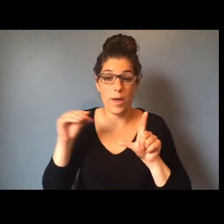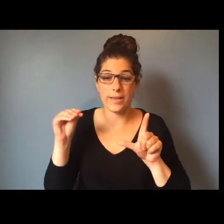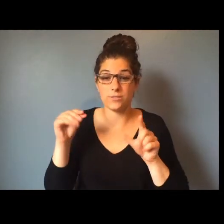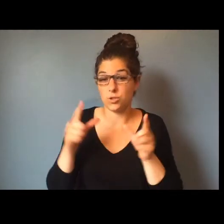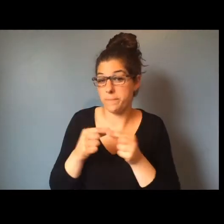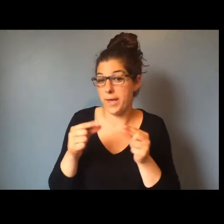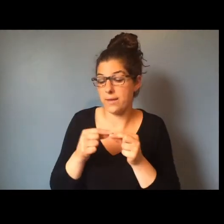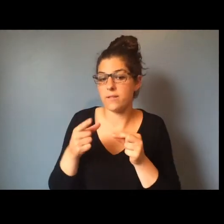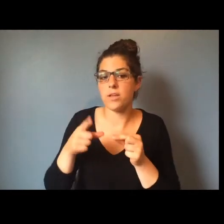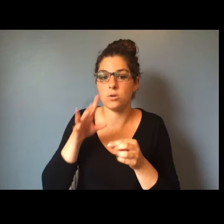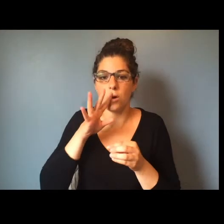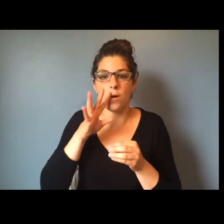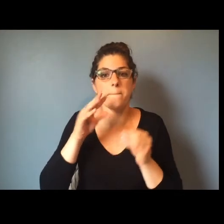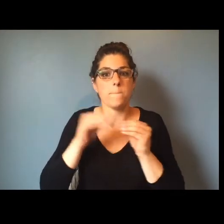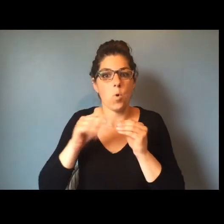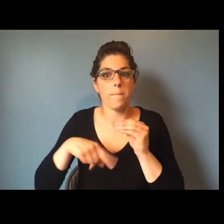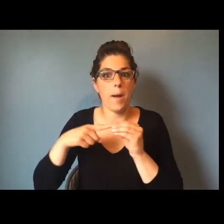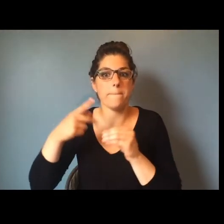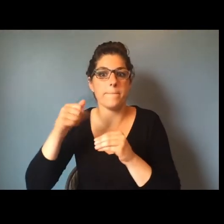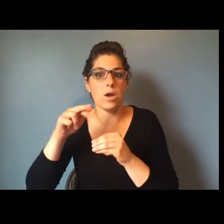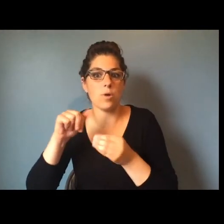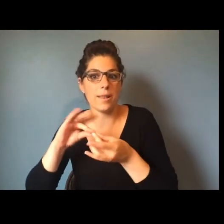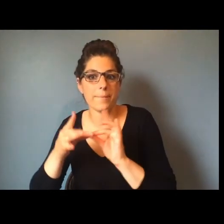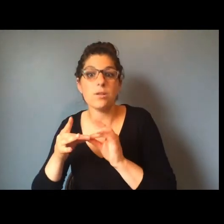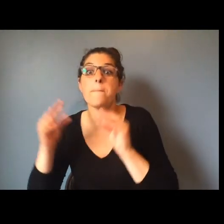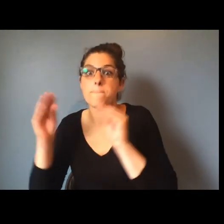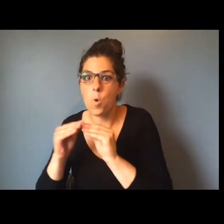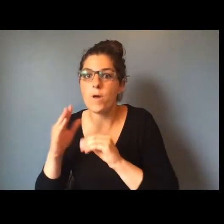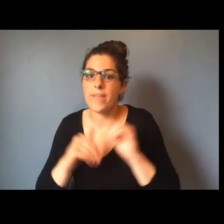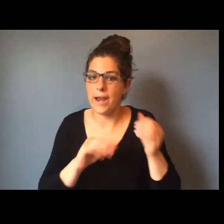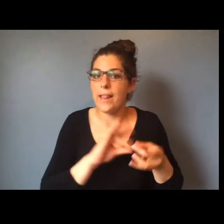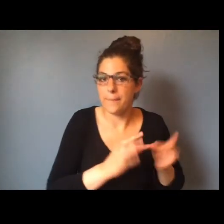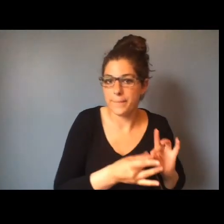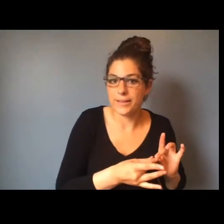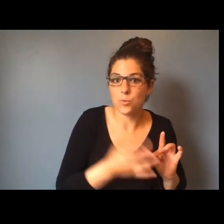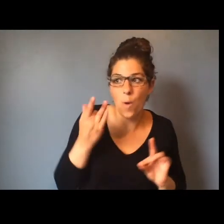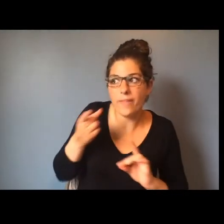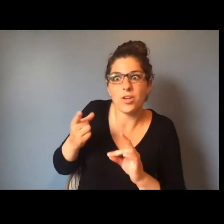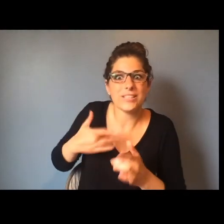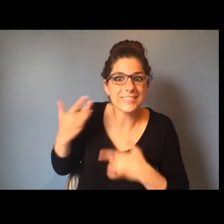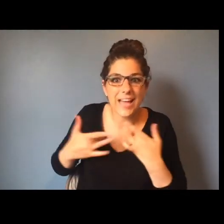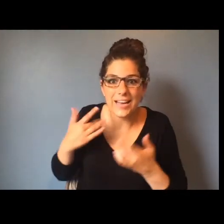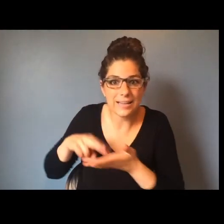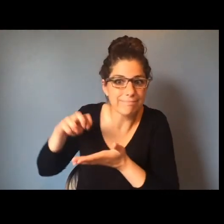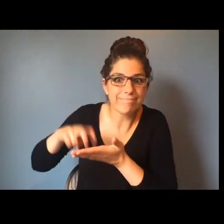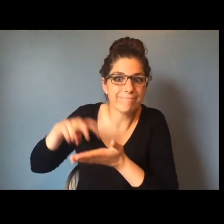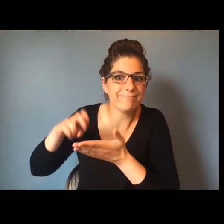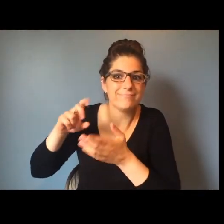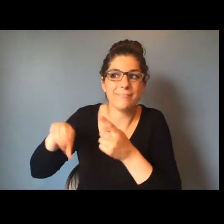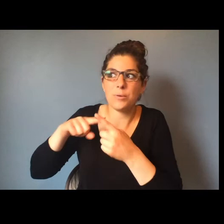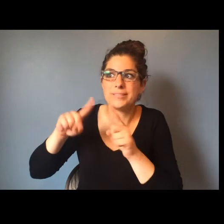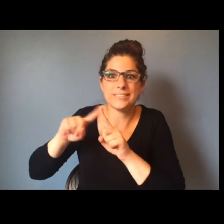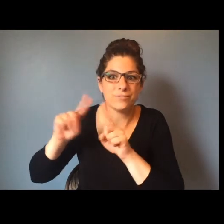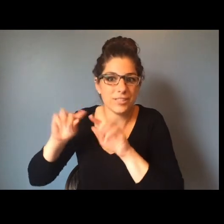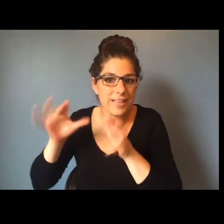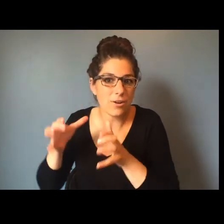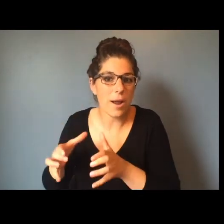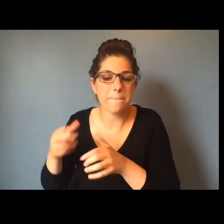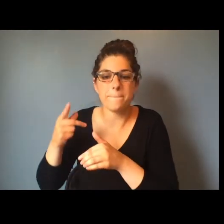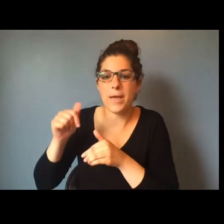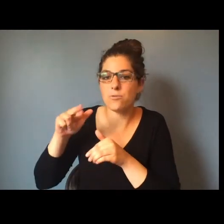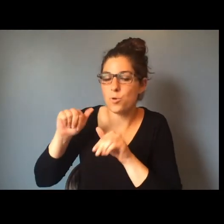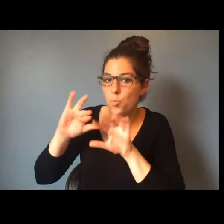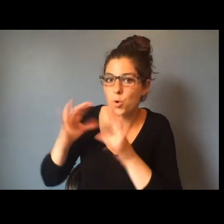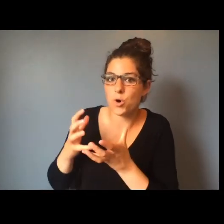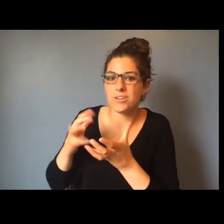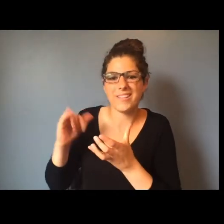they're talking more about the Paralympics, honestly, than they are about the Olympics, because they're just so excited about, you know, all the different categories in the power world, and that's